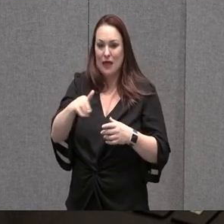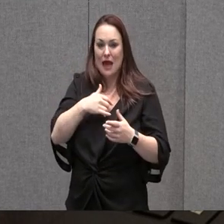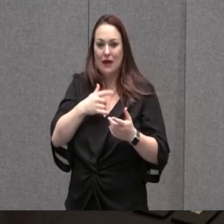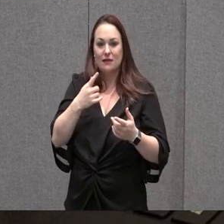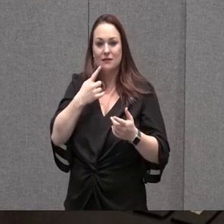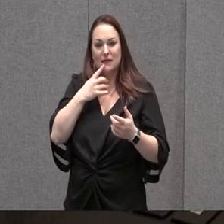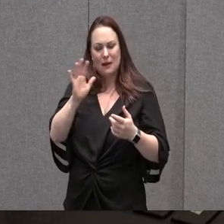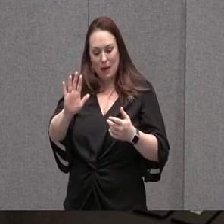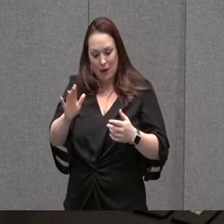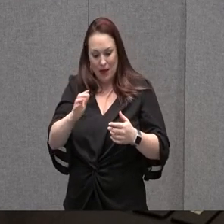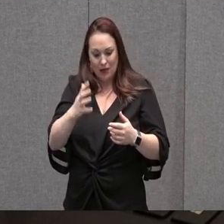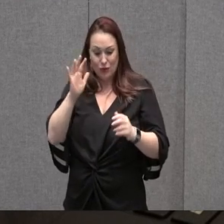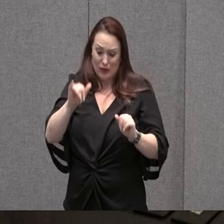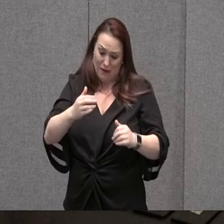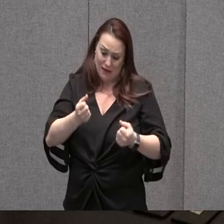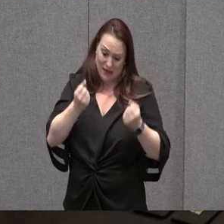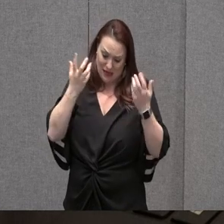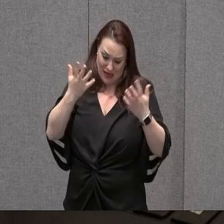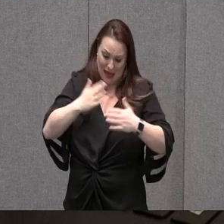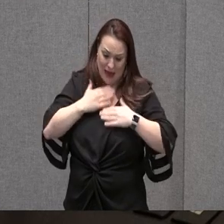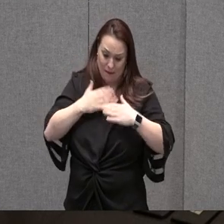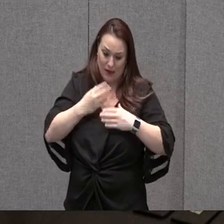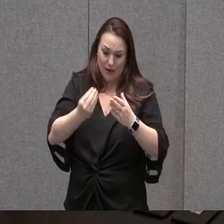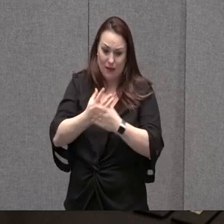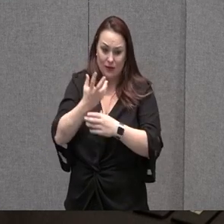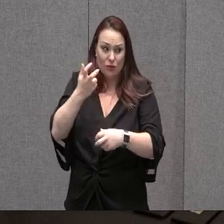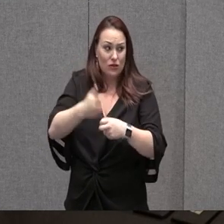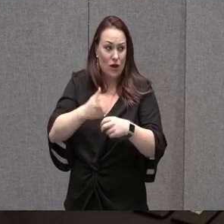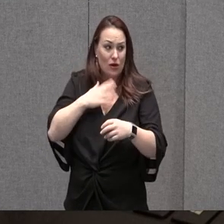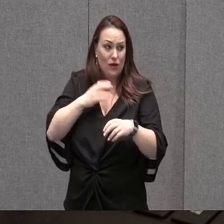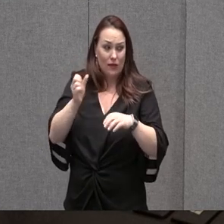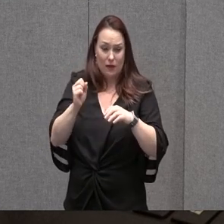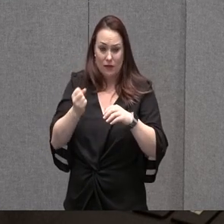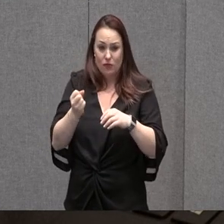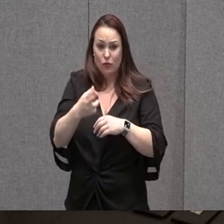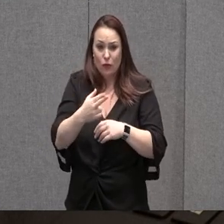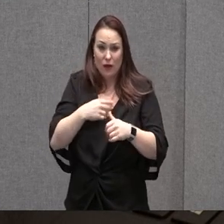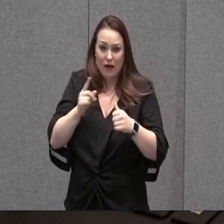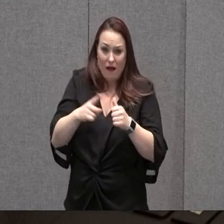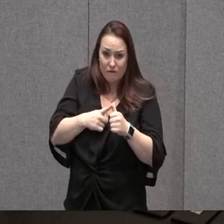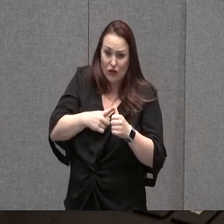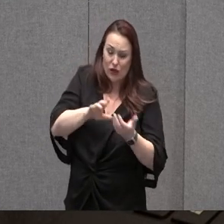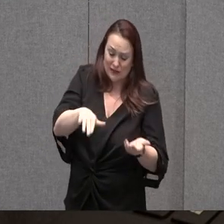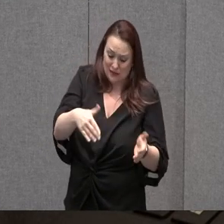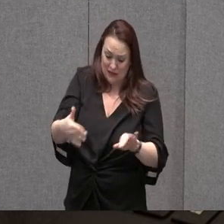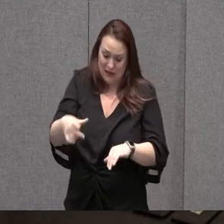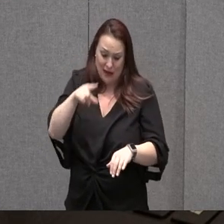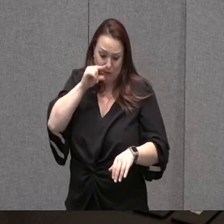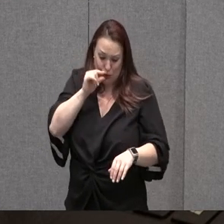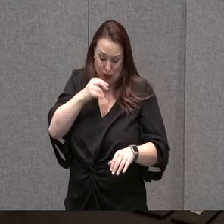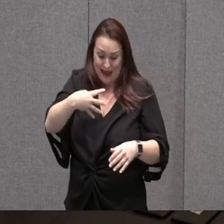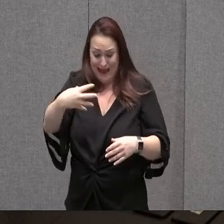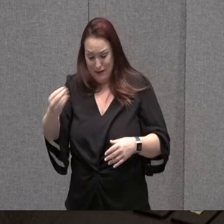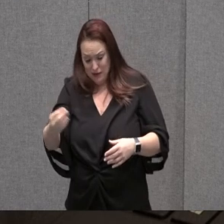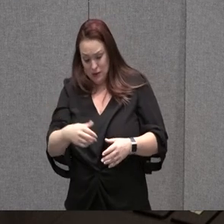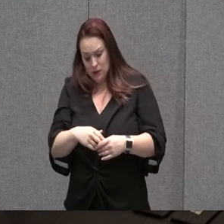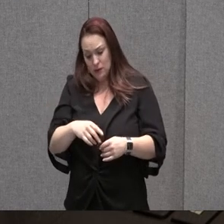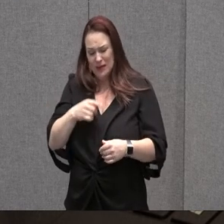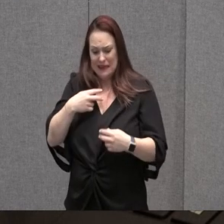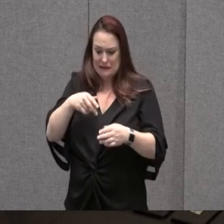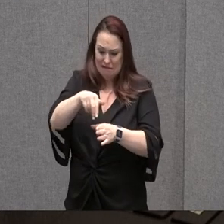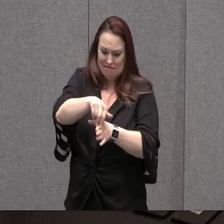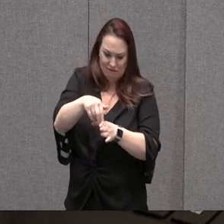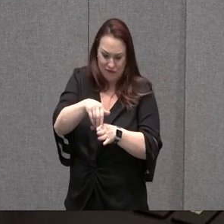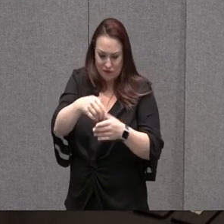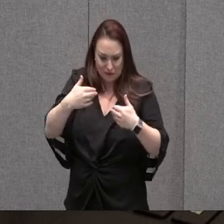Saying goodbye to that many happy plants was even harder than throwing our very first dead fern out. We debated if we should just give